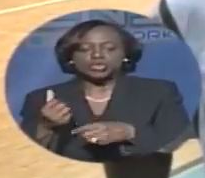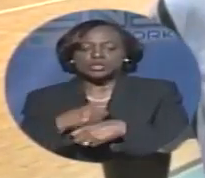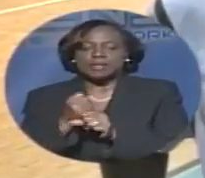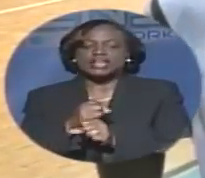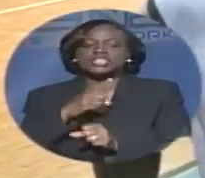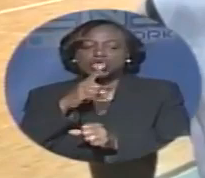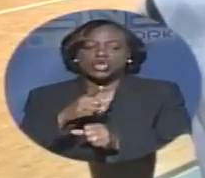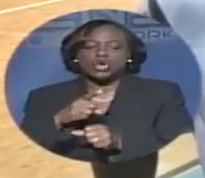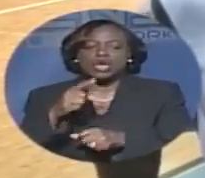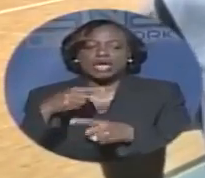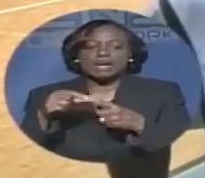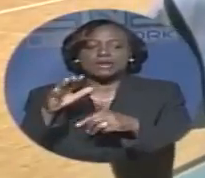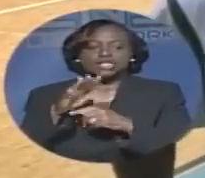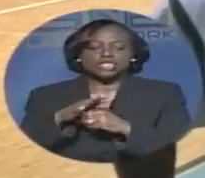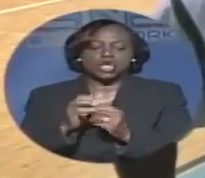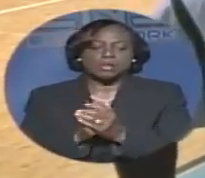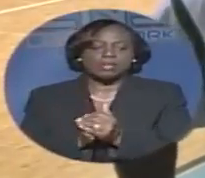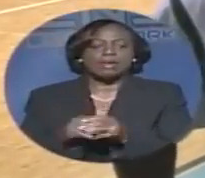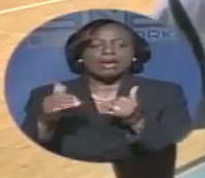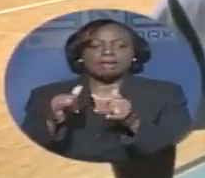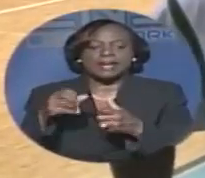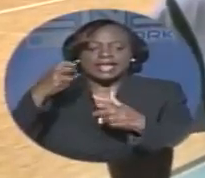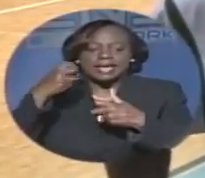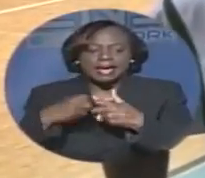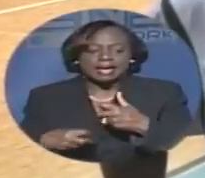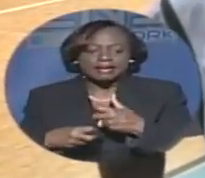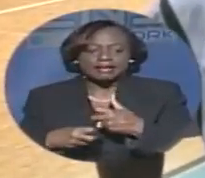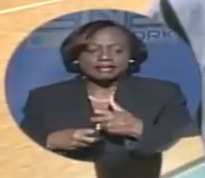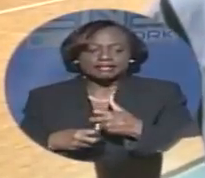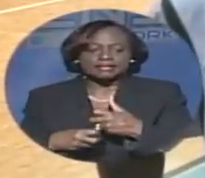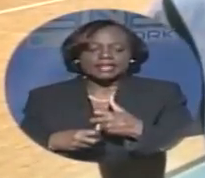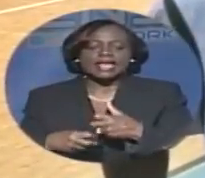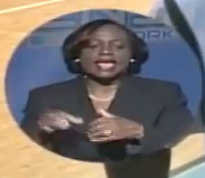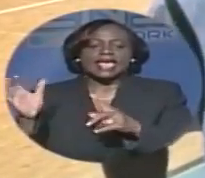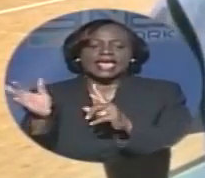against those guys? And we got to play harder. We got to hit our free throws, and we